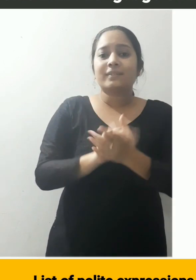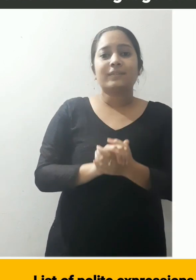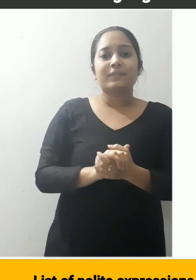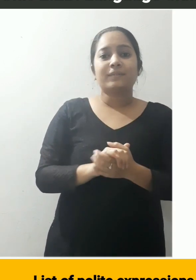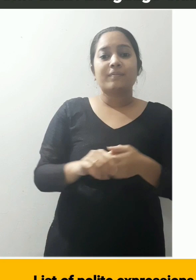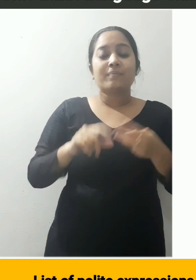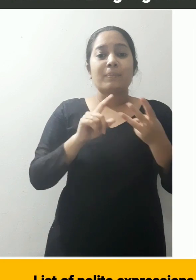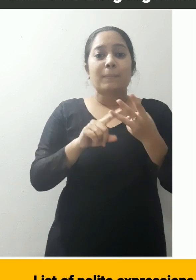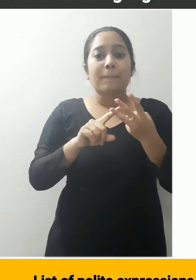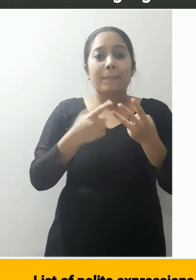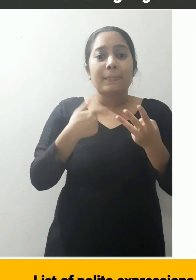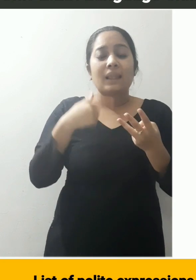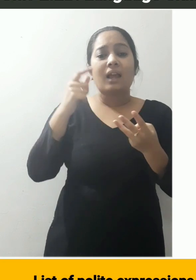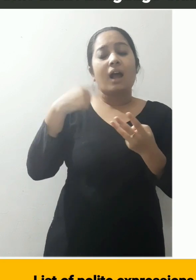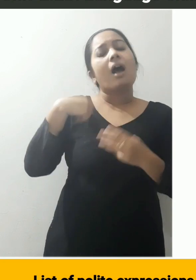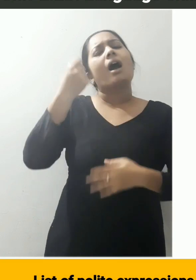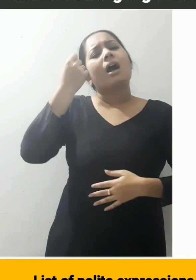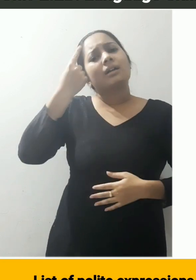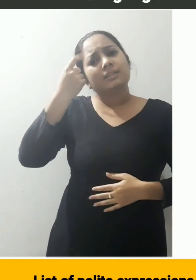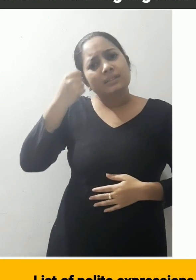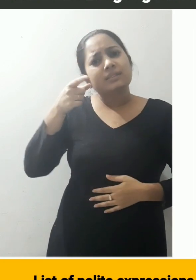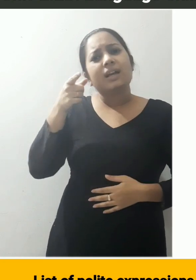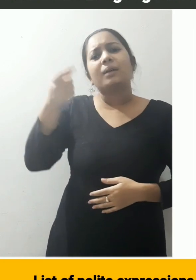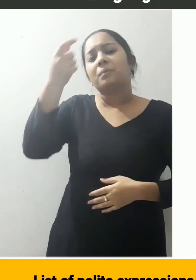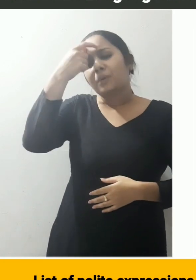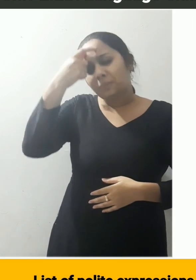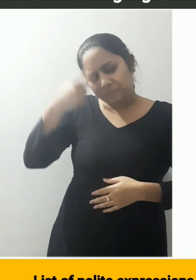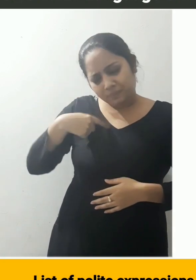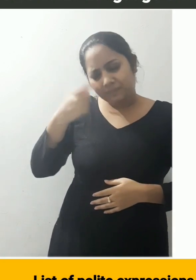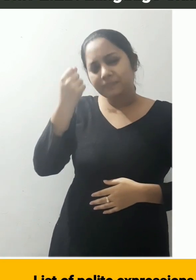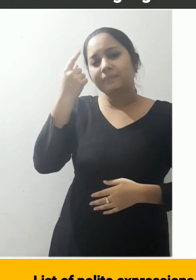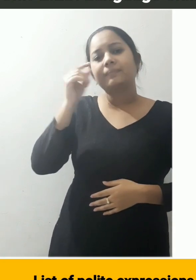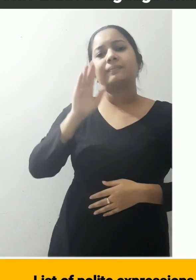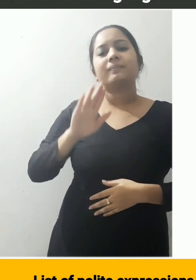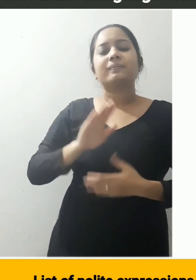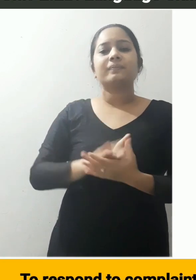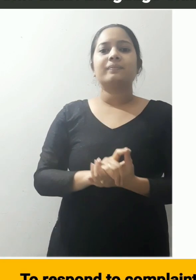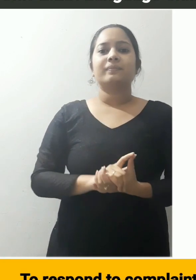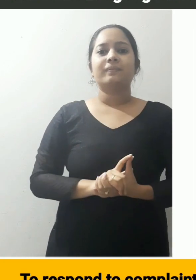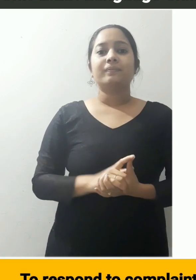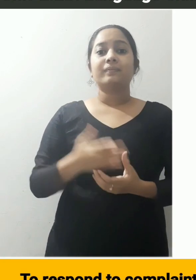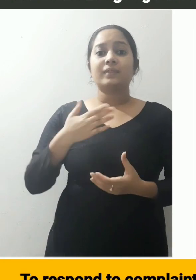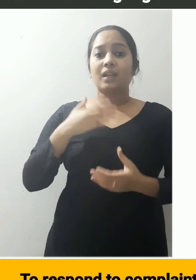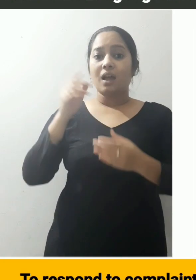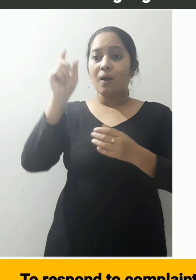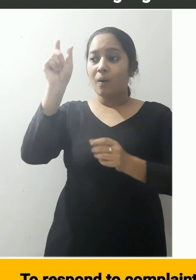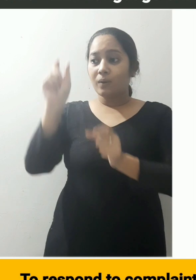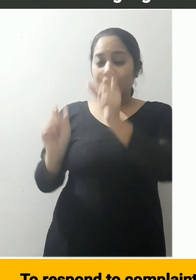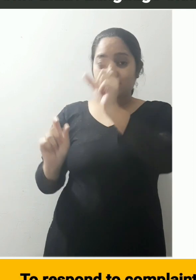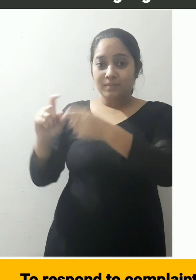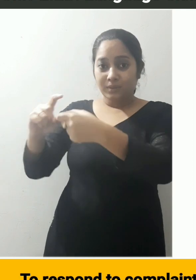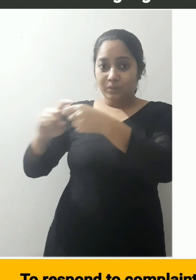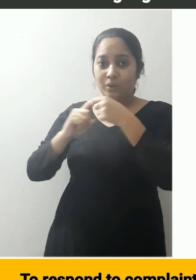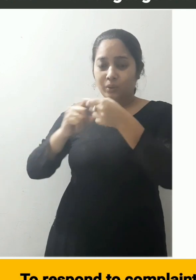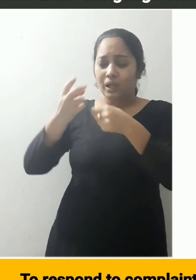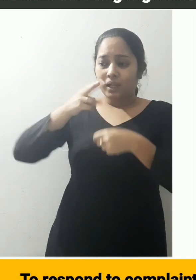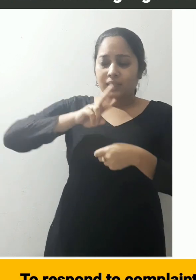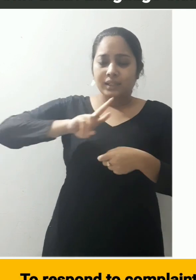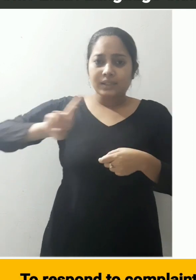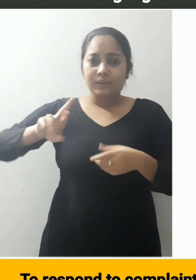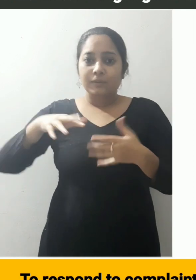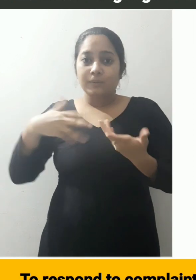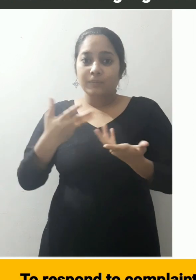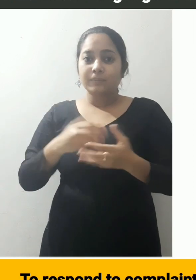Number 3, I fully understand your concern. To respond to complaints from the